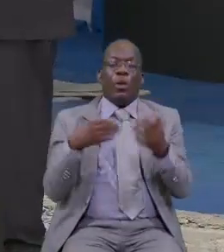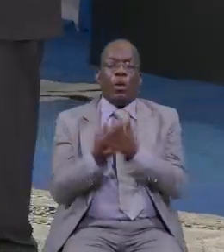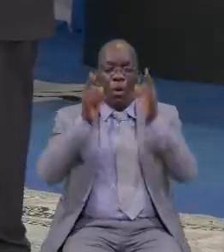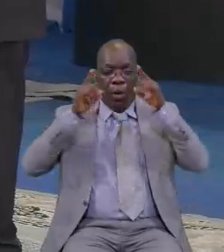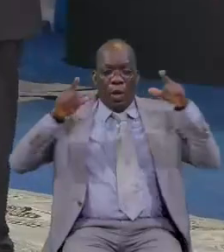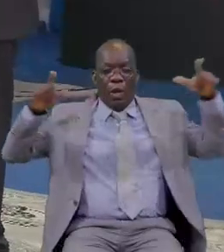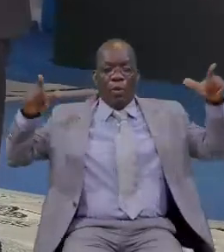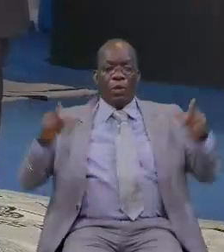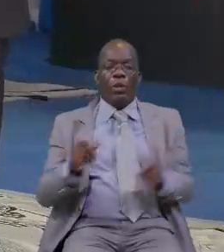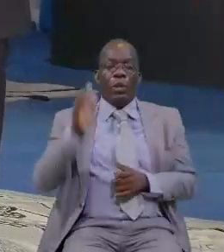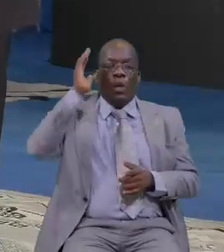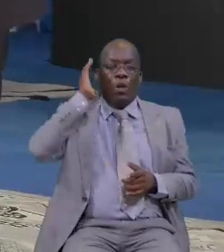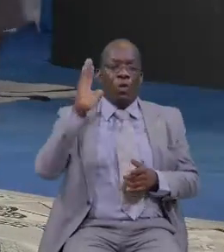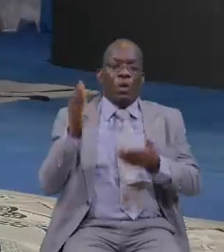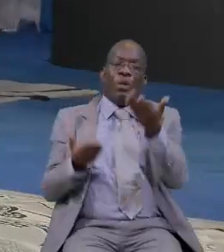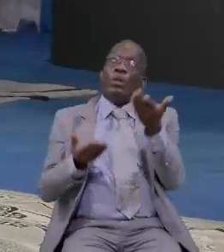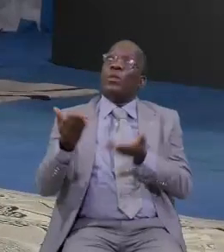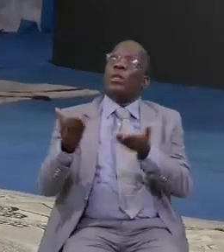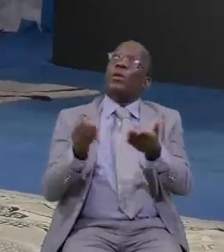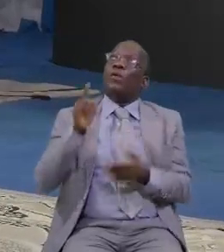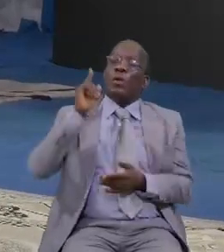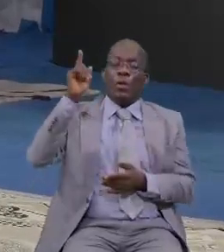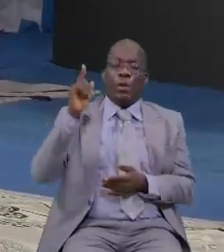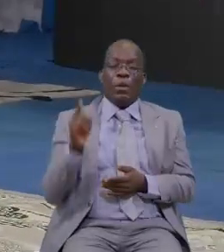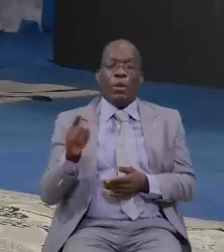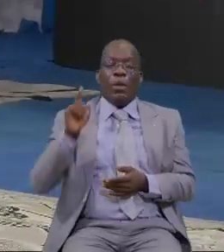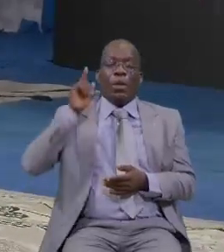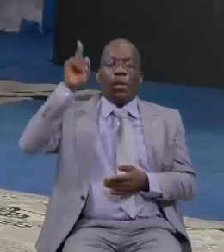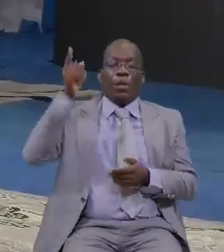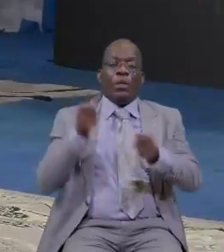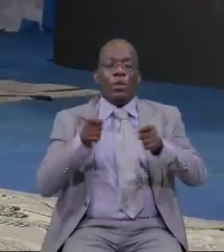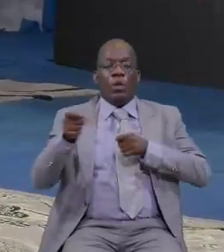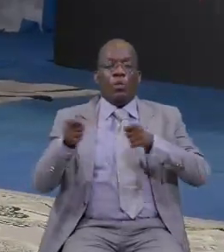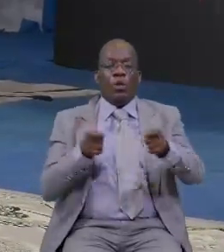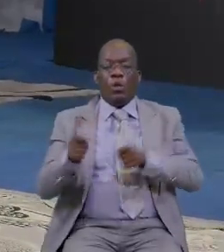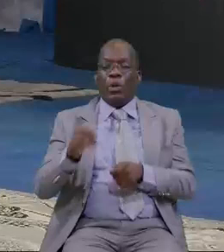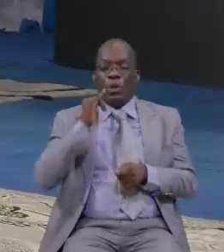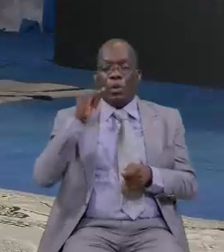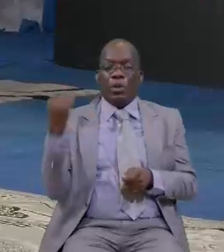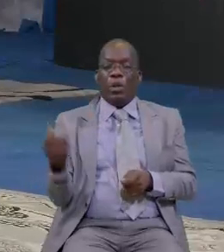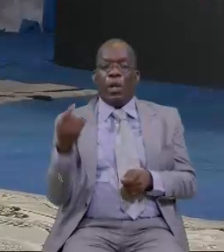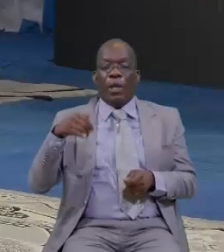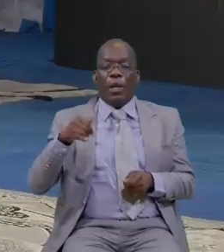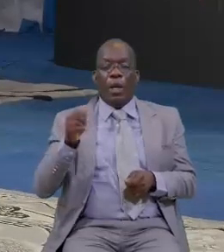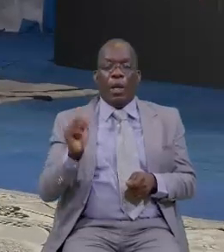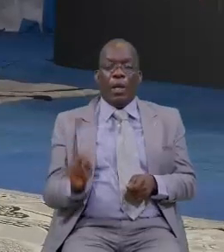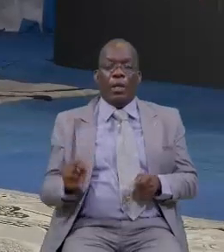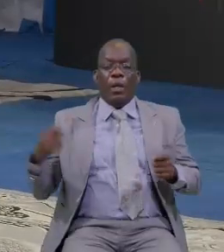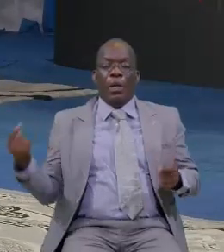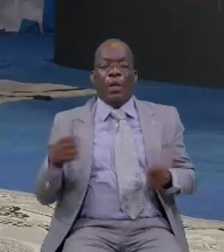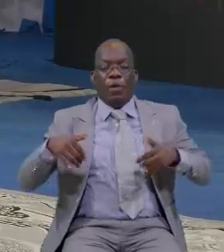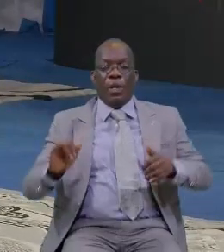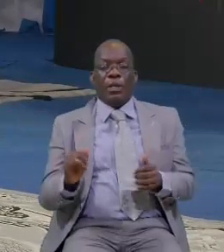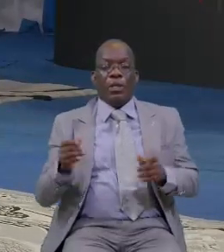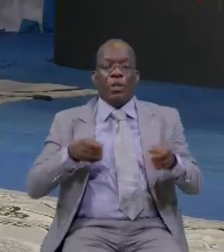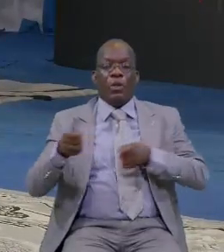should serve him. His dominion is an everlasting dominion which shall not